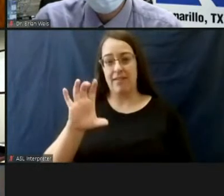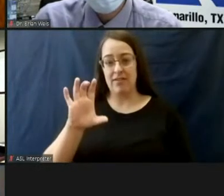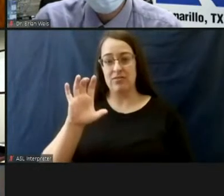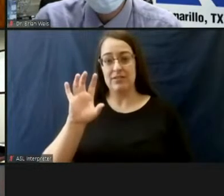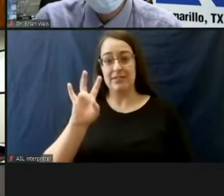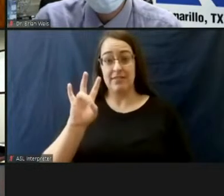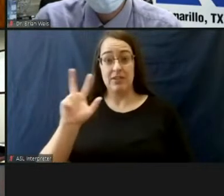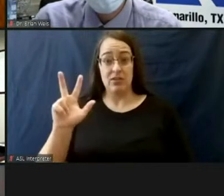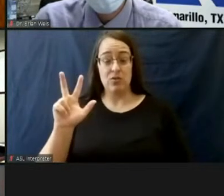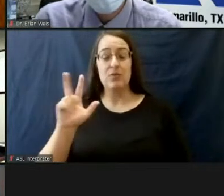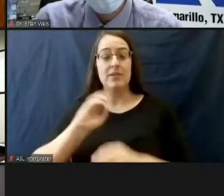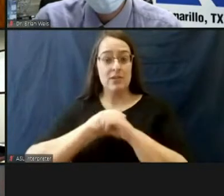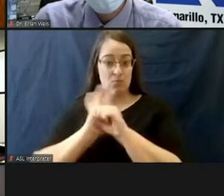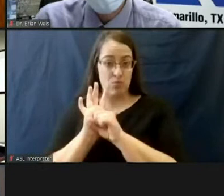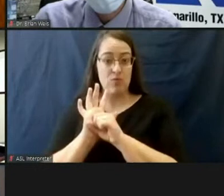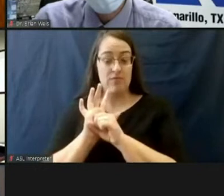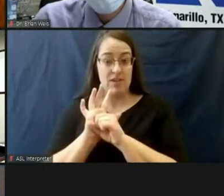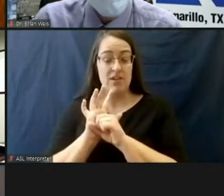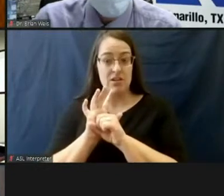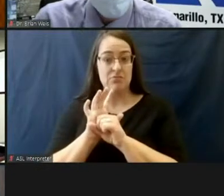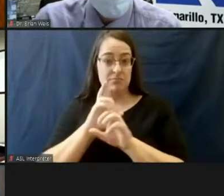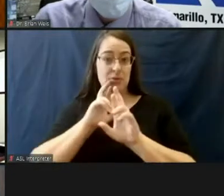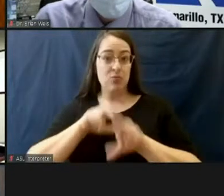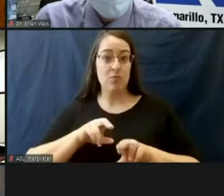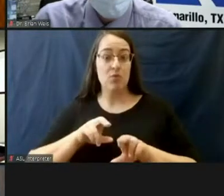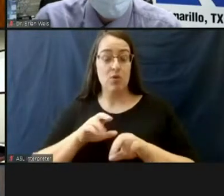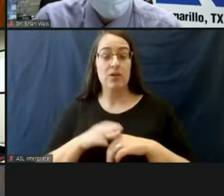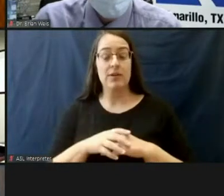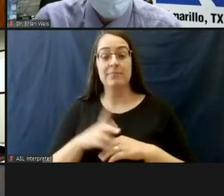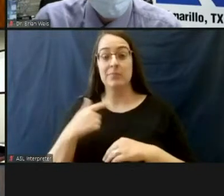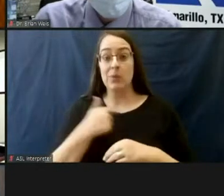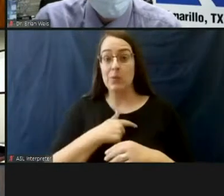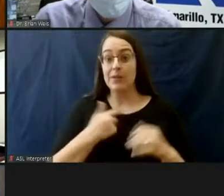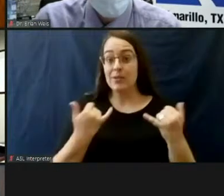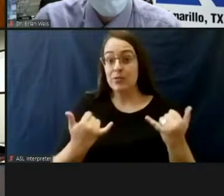41,773 cases of COVID that have been reported. We currently have